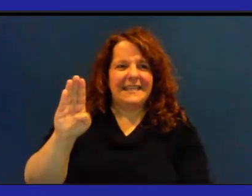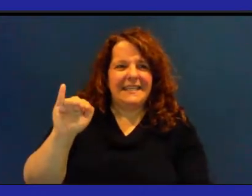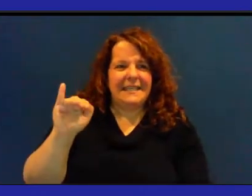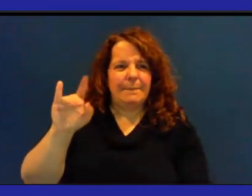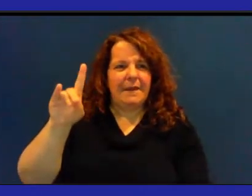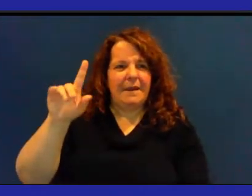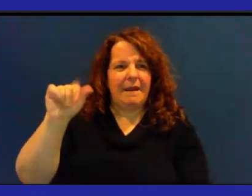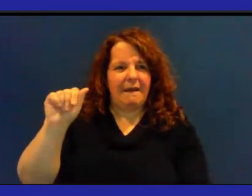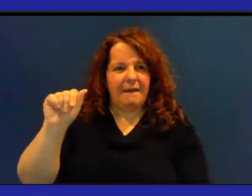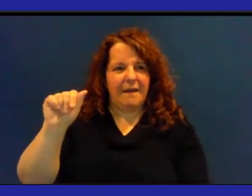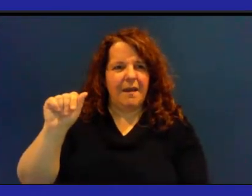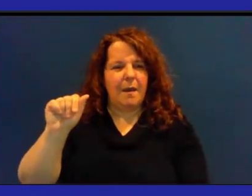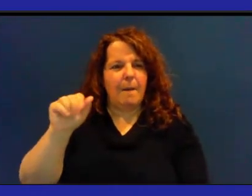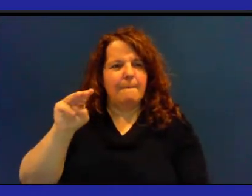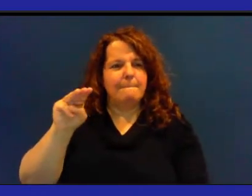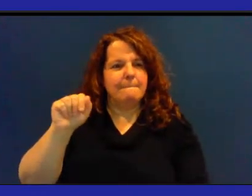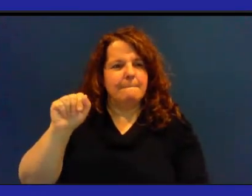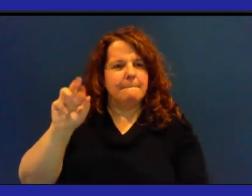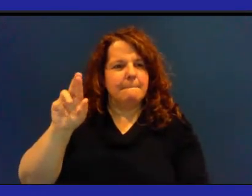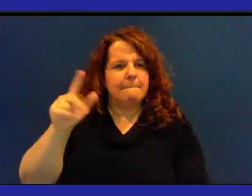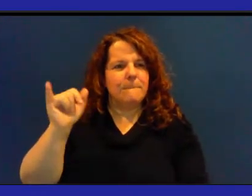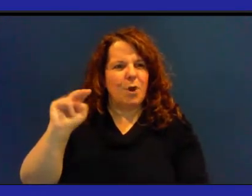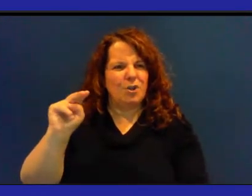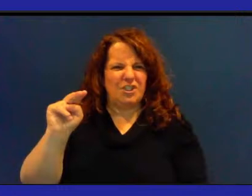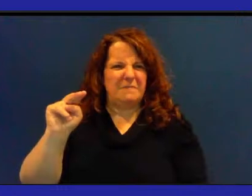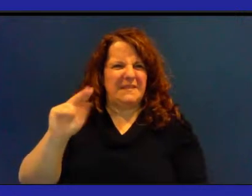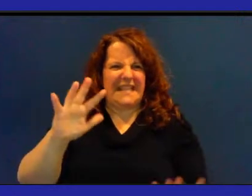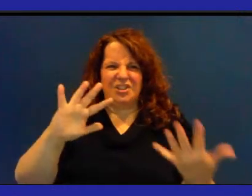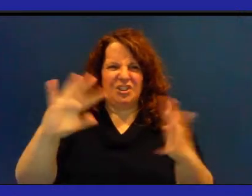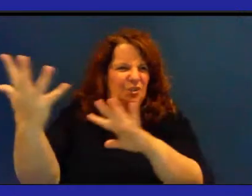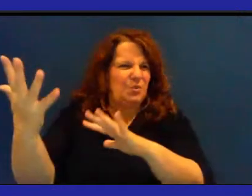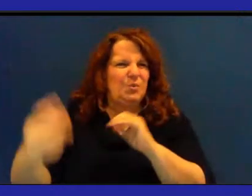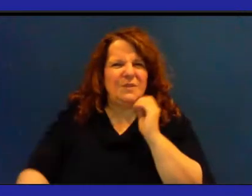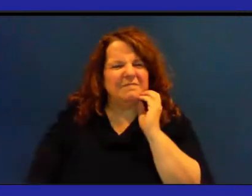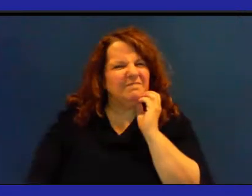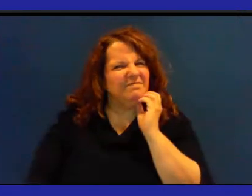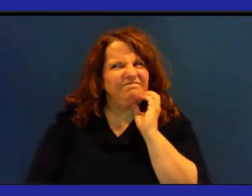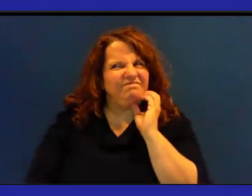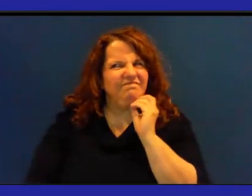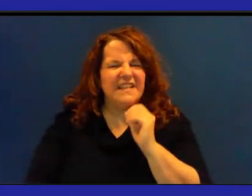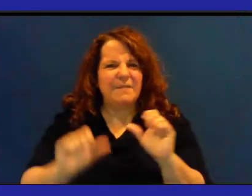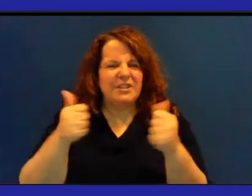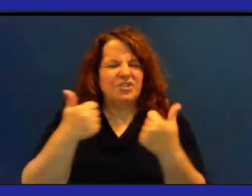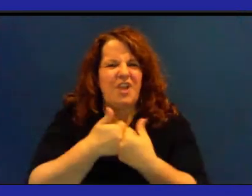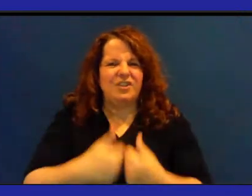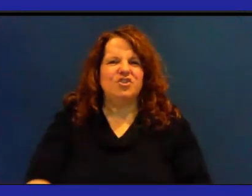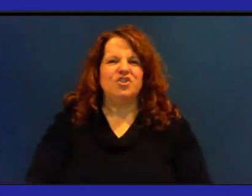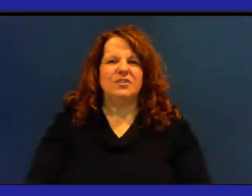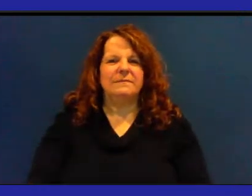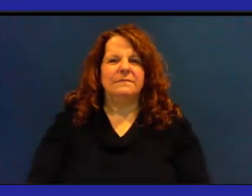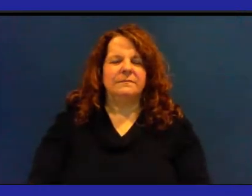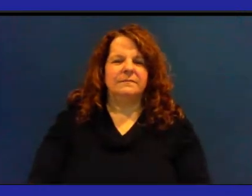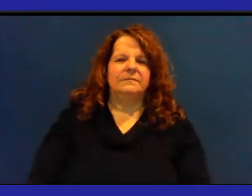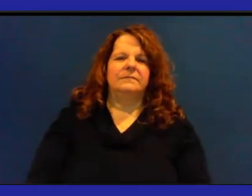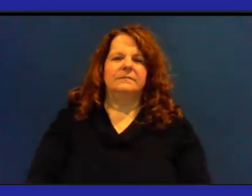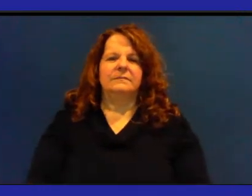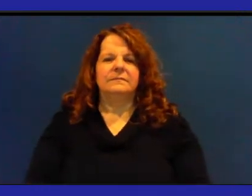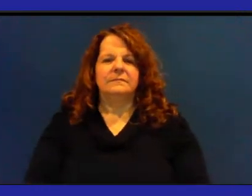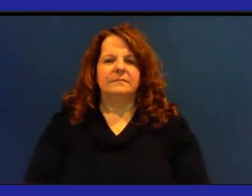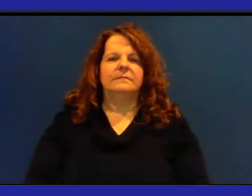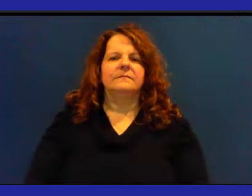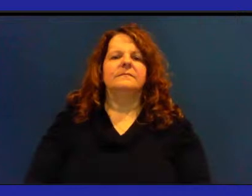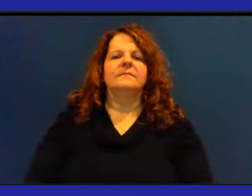for-profit or nonprofit system, and that's just so skewed. So that different, it's, yeah. A challenge, but. Thank you. If